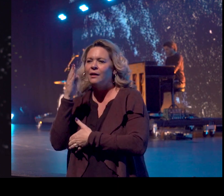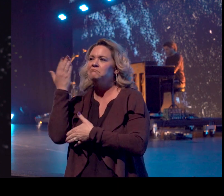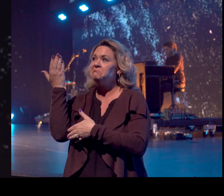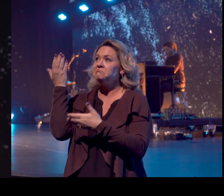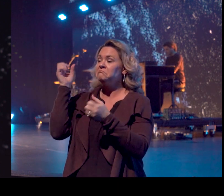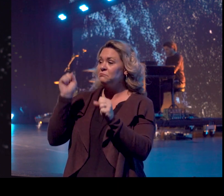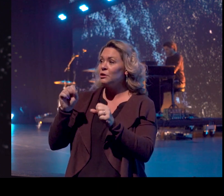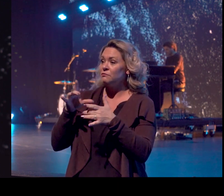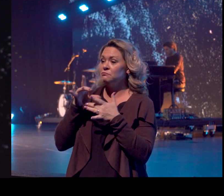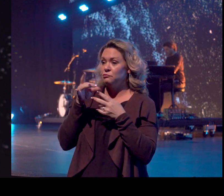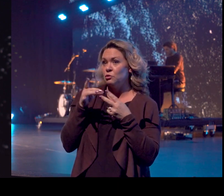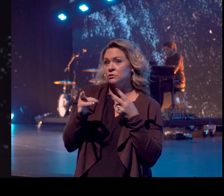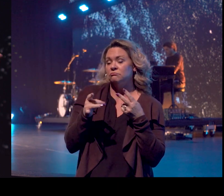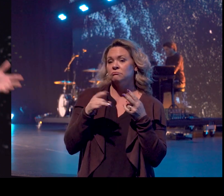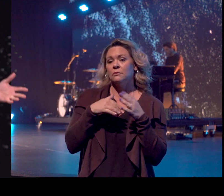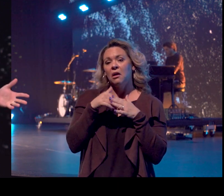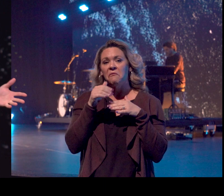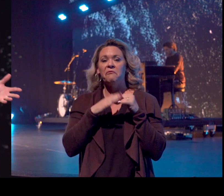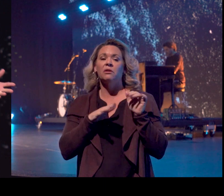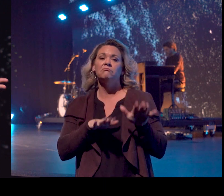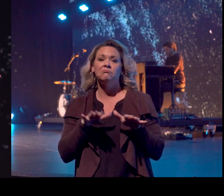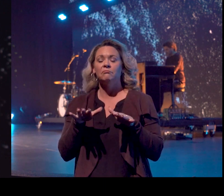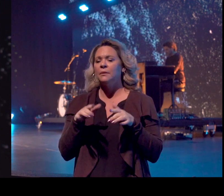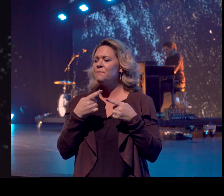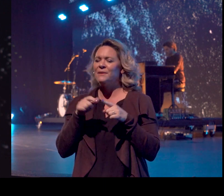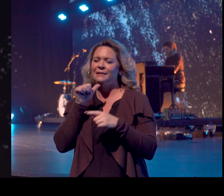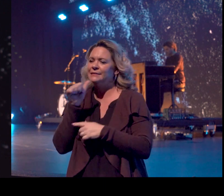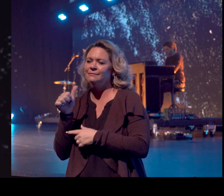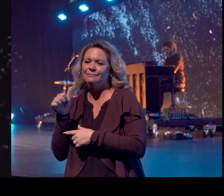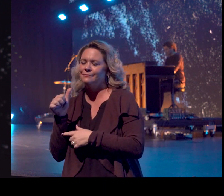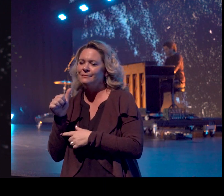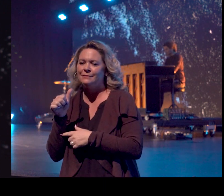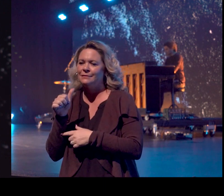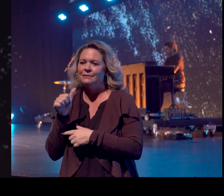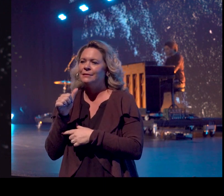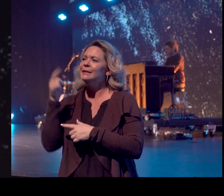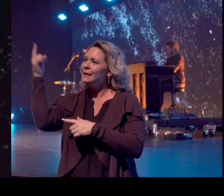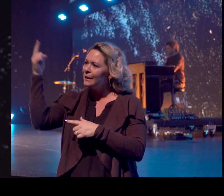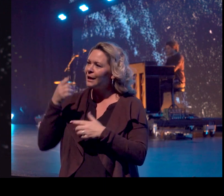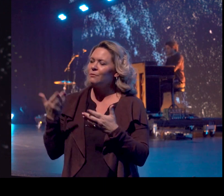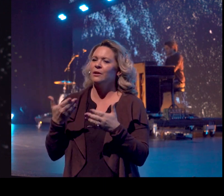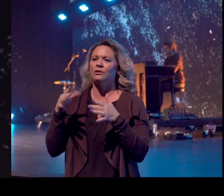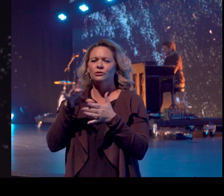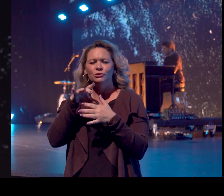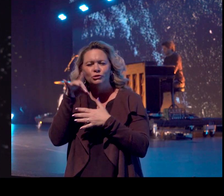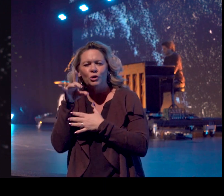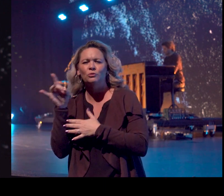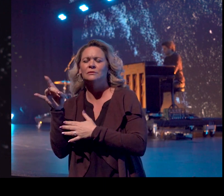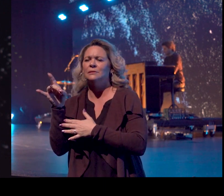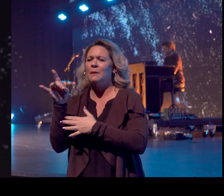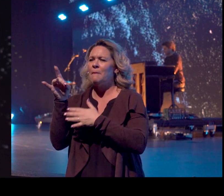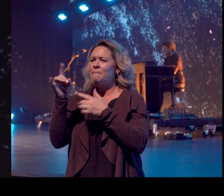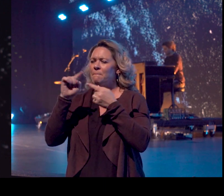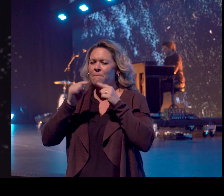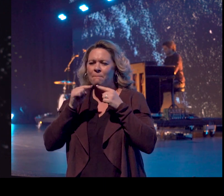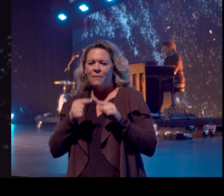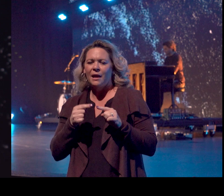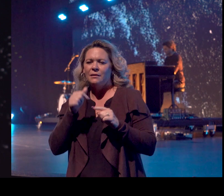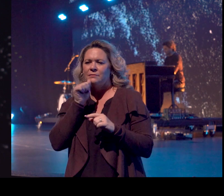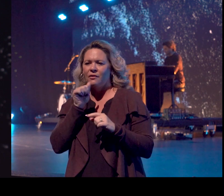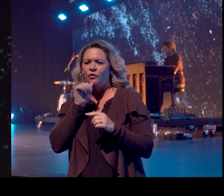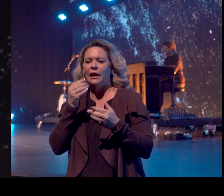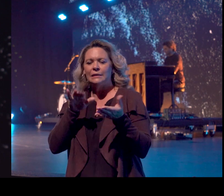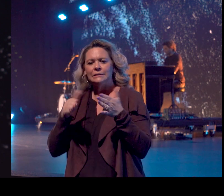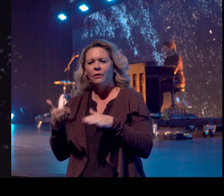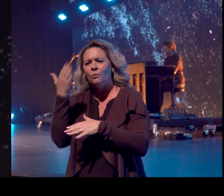Son of God, he could have chosen comfort, but he didn't. Instead, he chose pain and